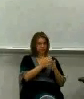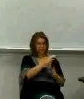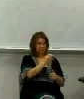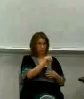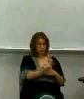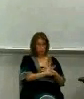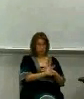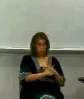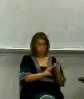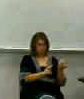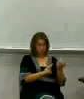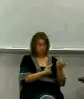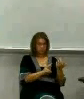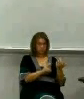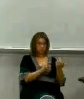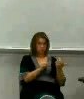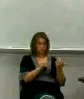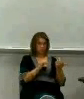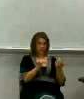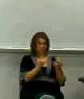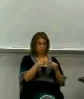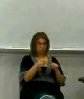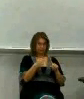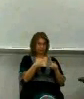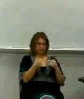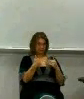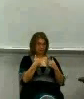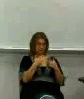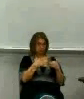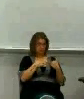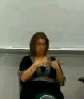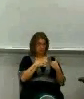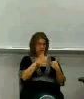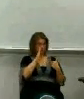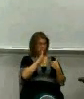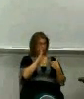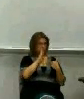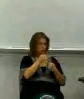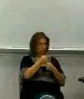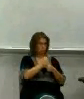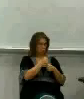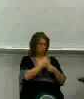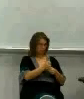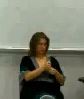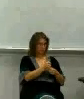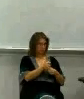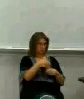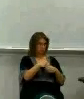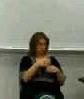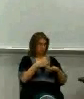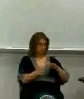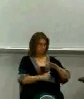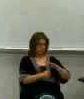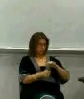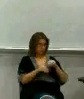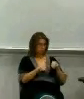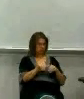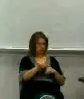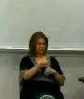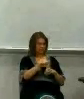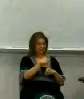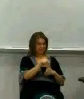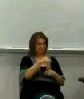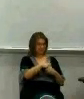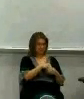carbon dioxide. So like when I have my beer brewing in my basement and I put the yeast in,